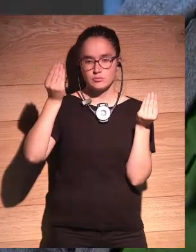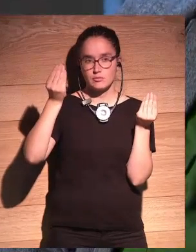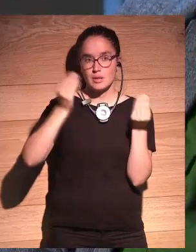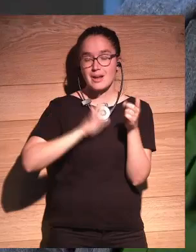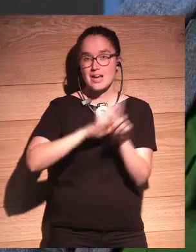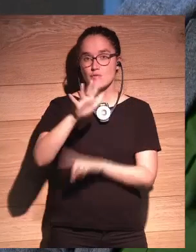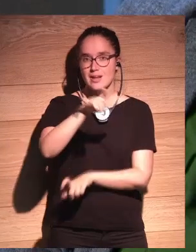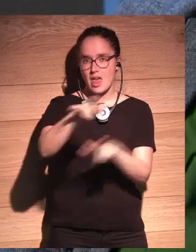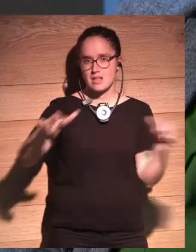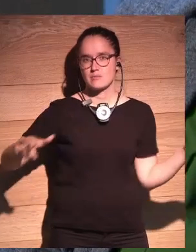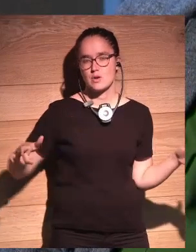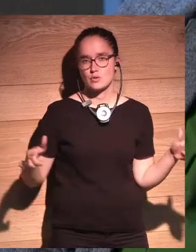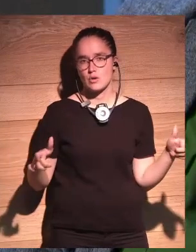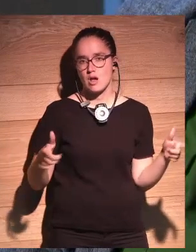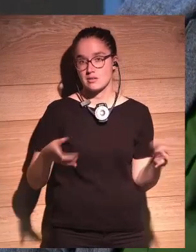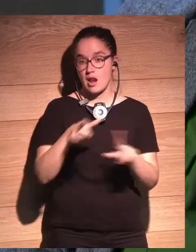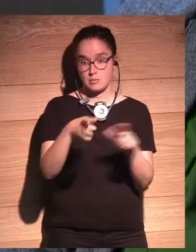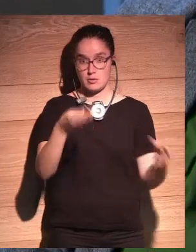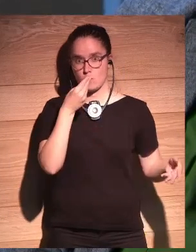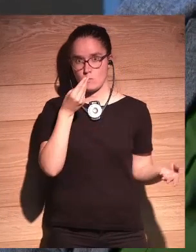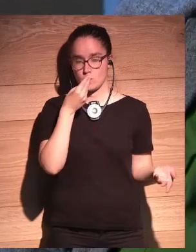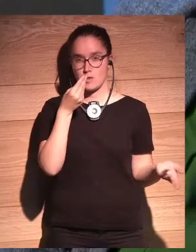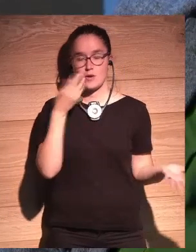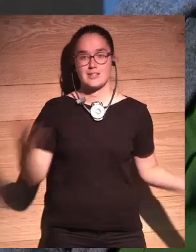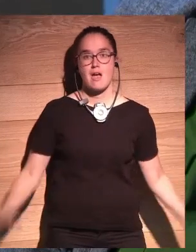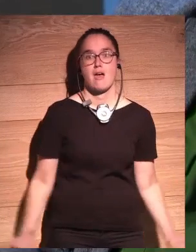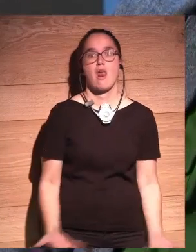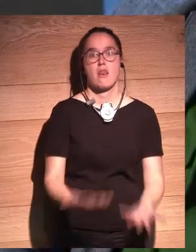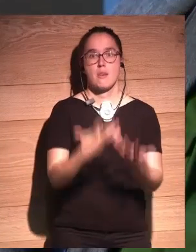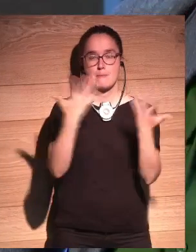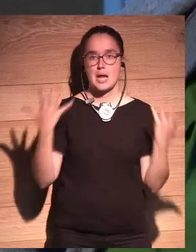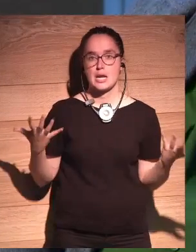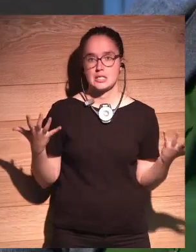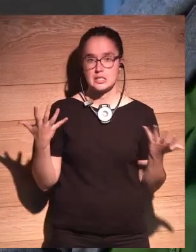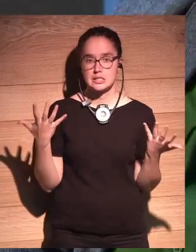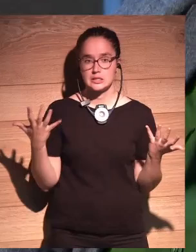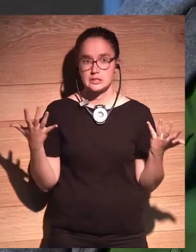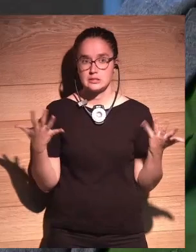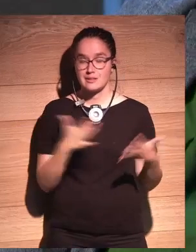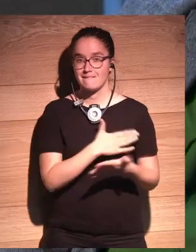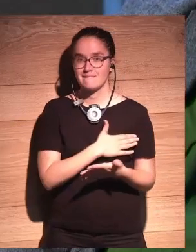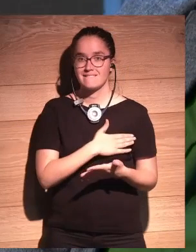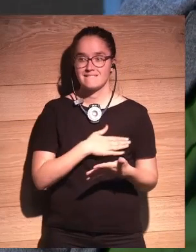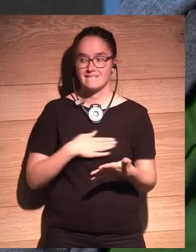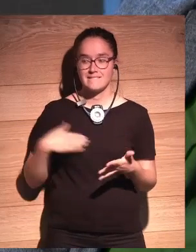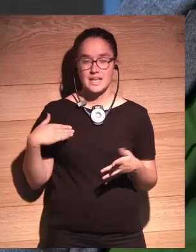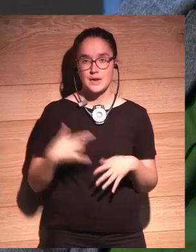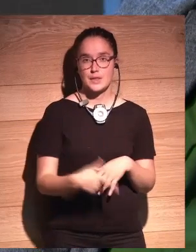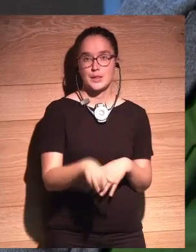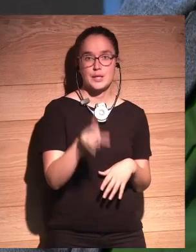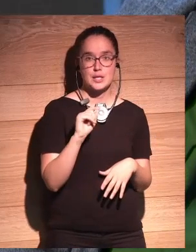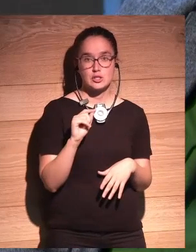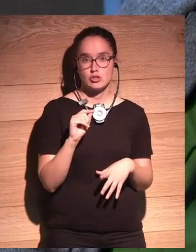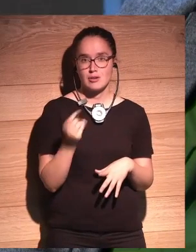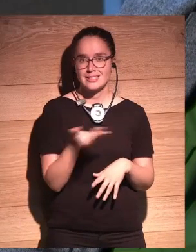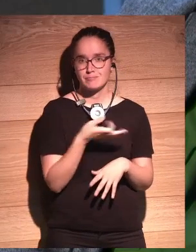consumers to want to make a right choice, providing they have one, is